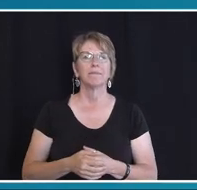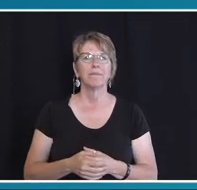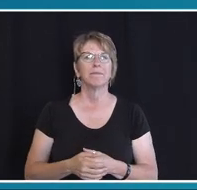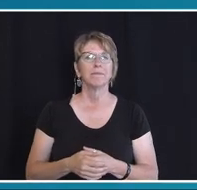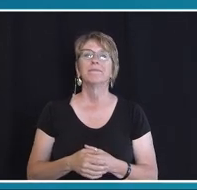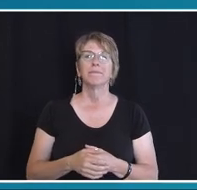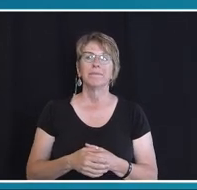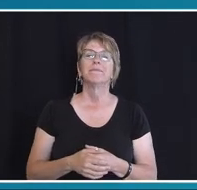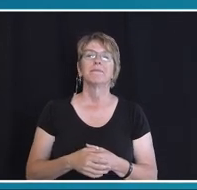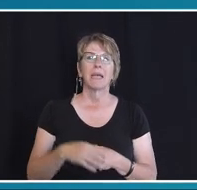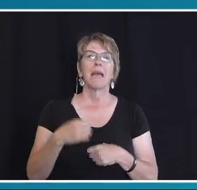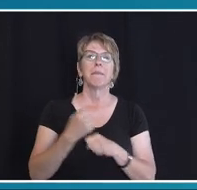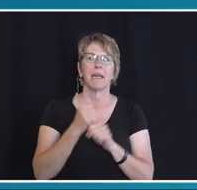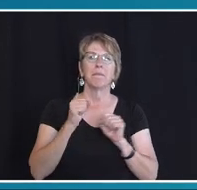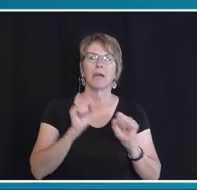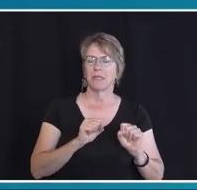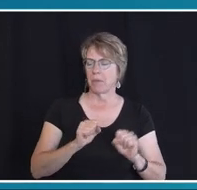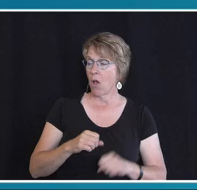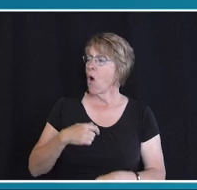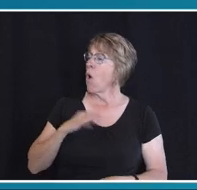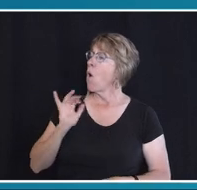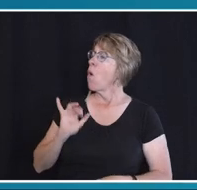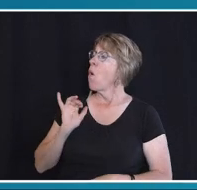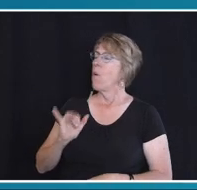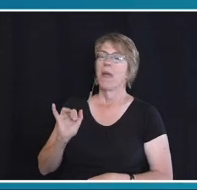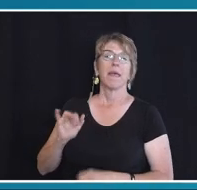made it wonderful. And the people that also